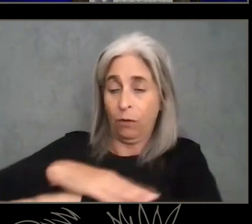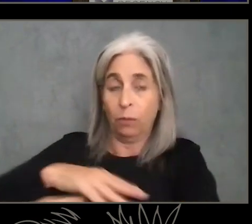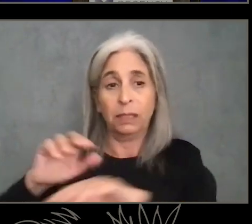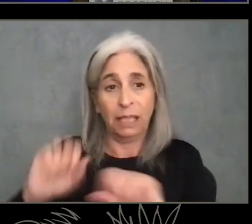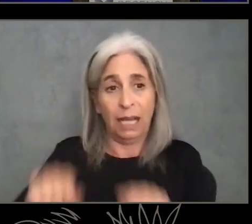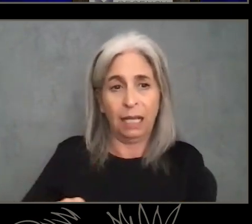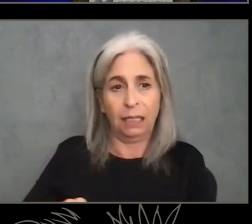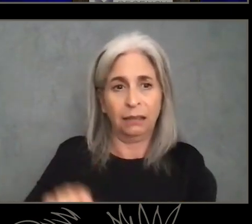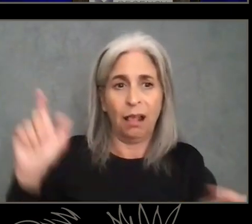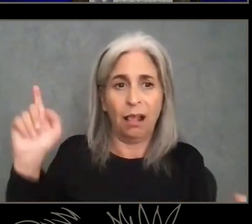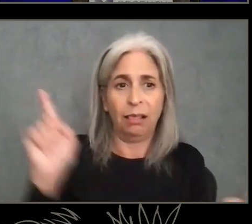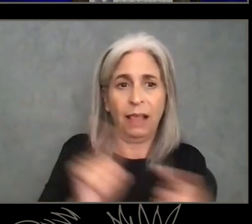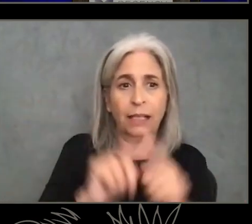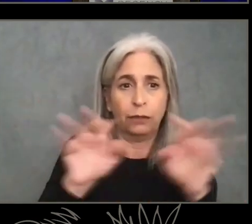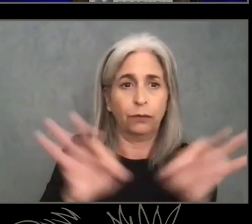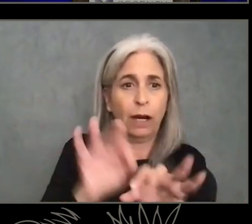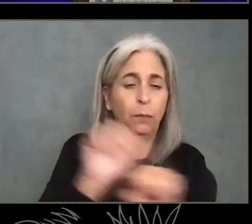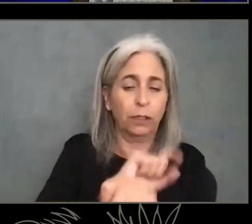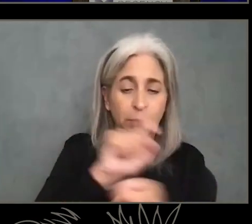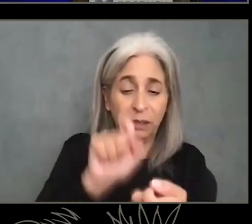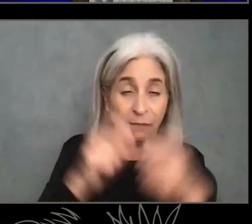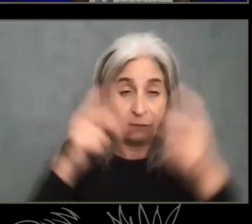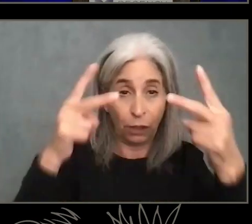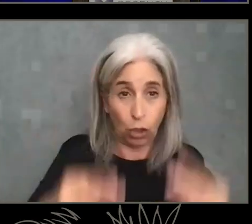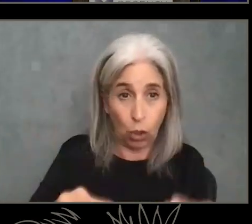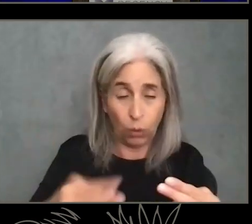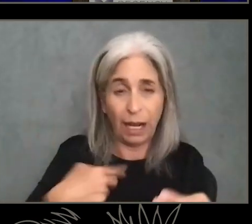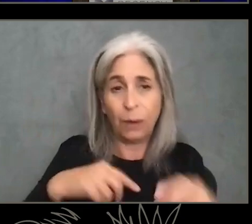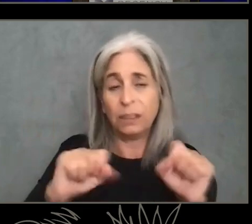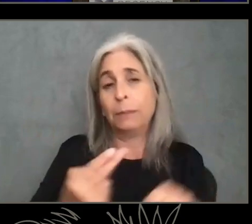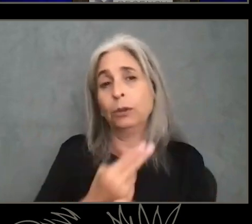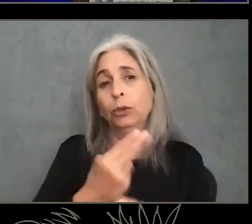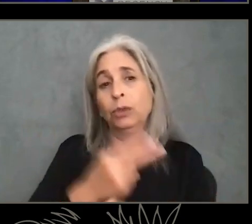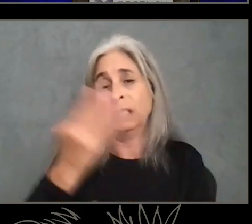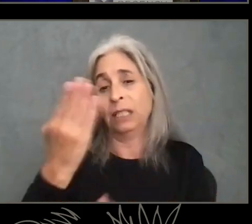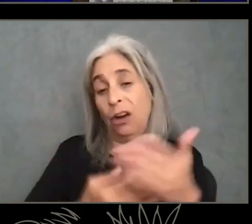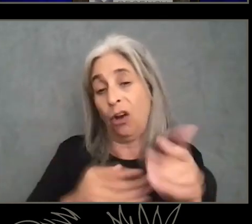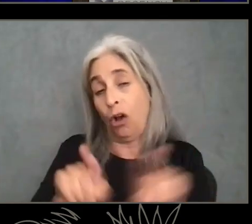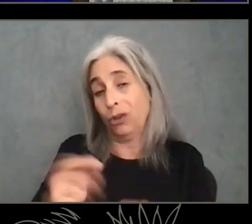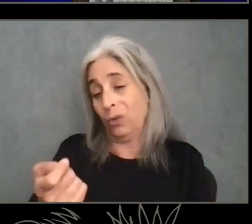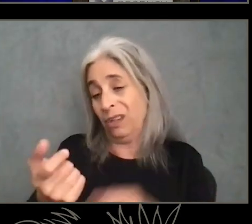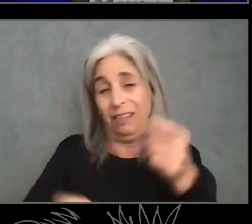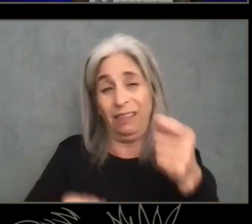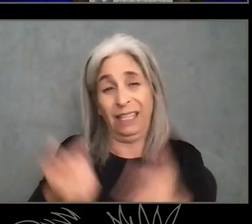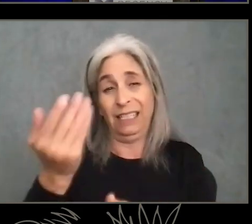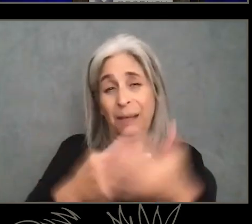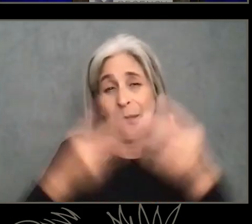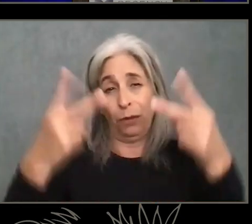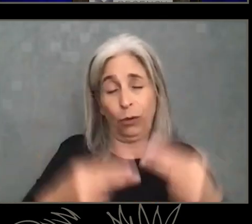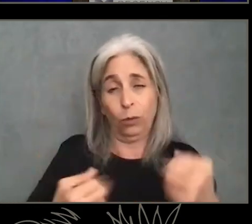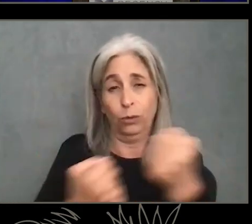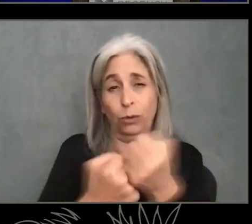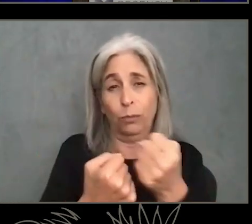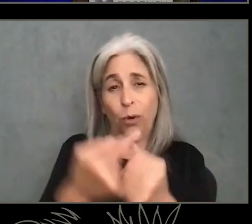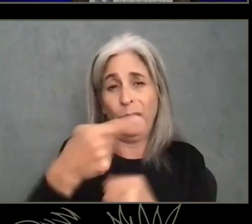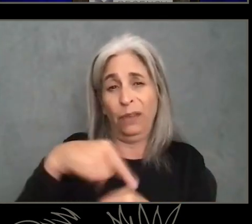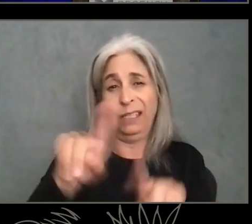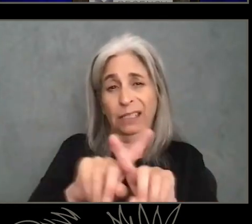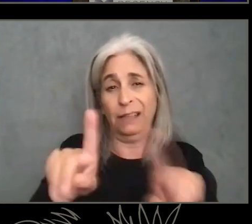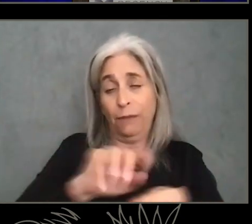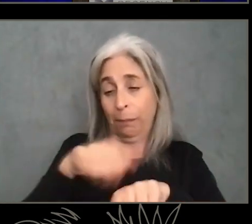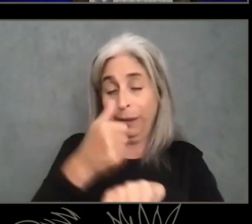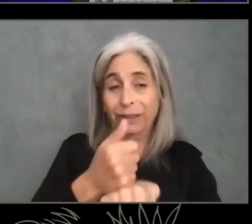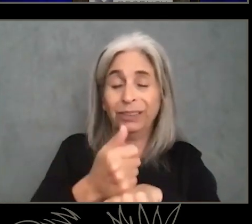Less framework-specific code. I mean, I was able to use this and even delete some of the code that I had to support these different